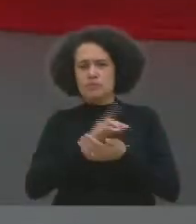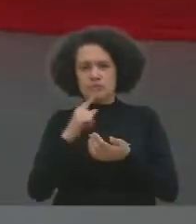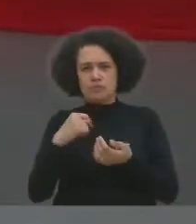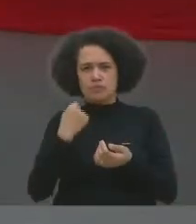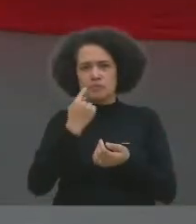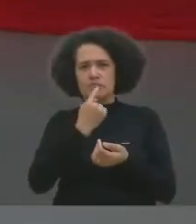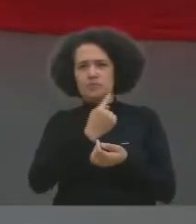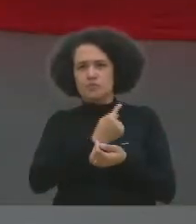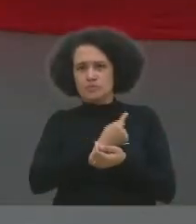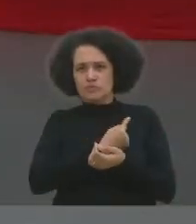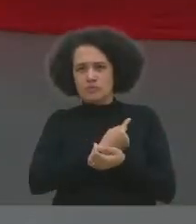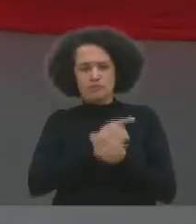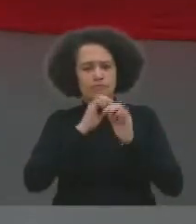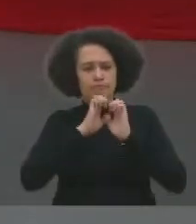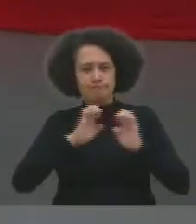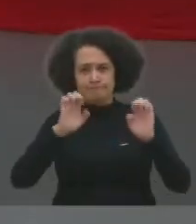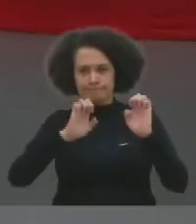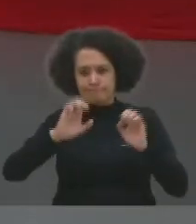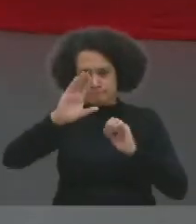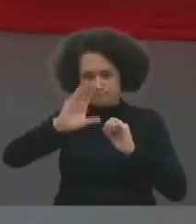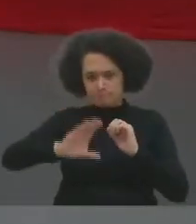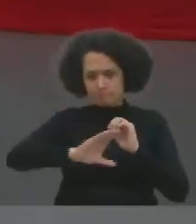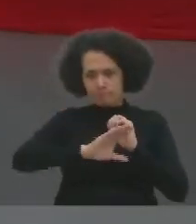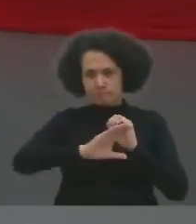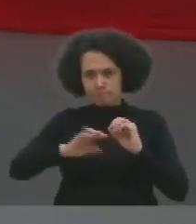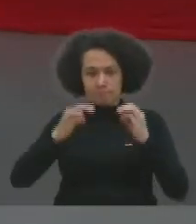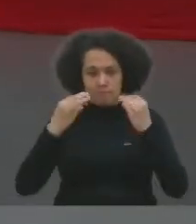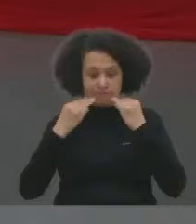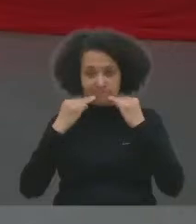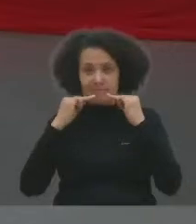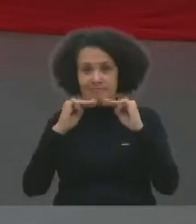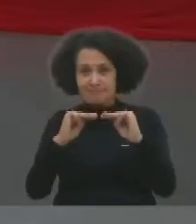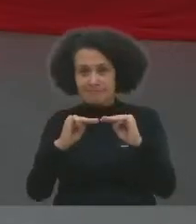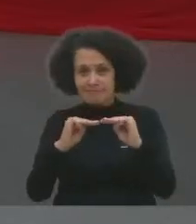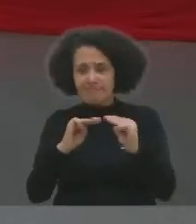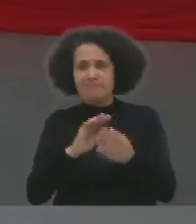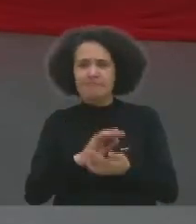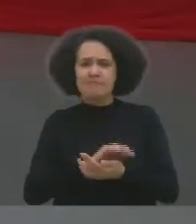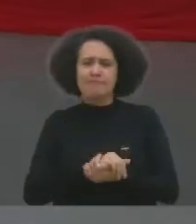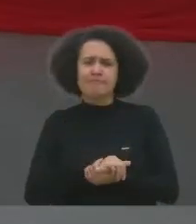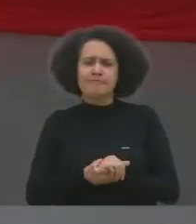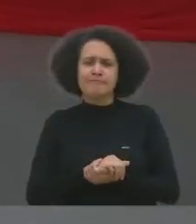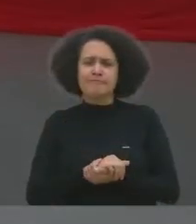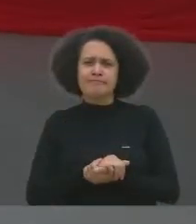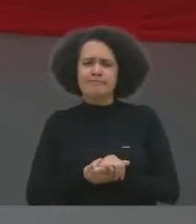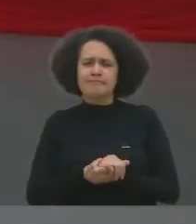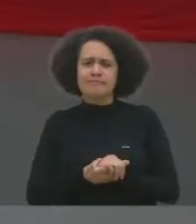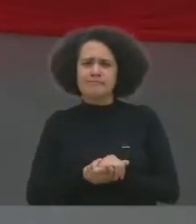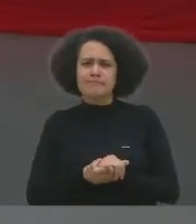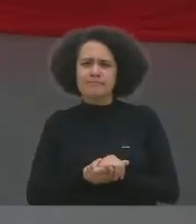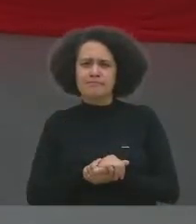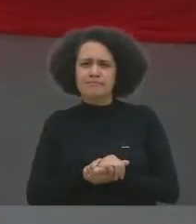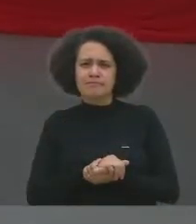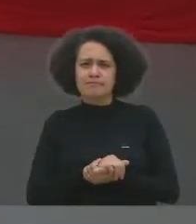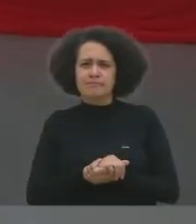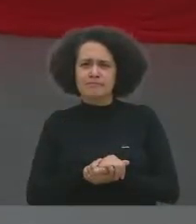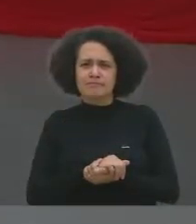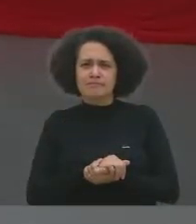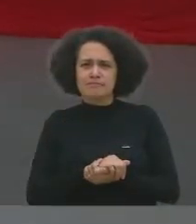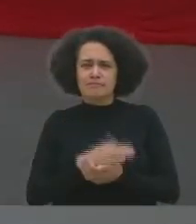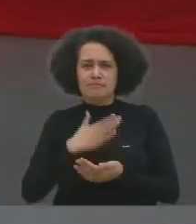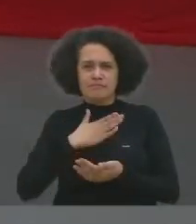somos evangelistas católicos, missionários. And it's my privilege to be with you here in Brazil tonight. É o